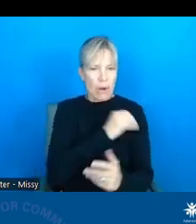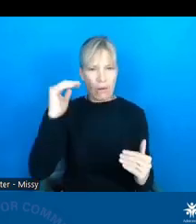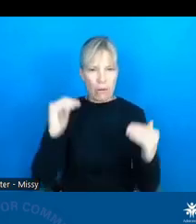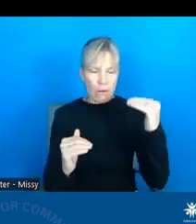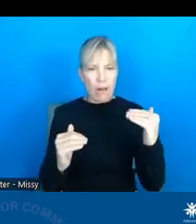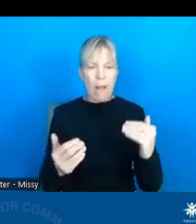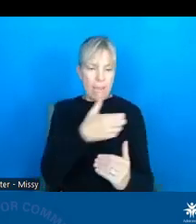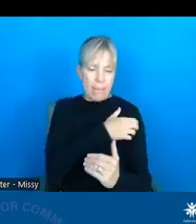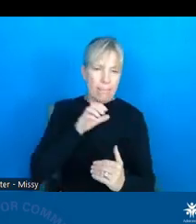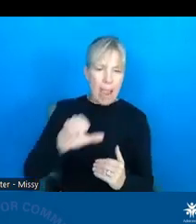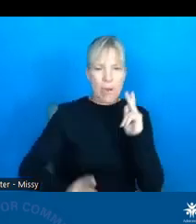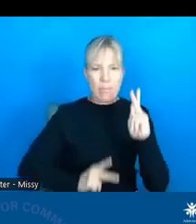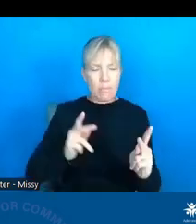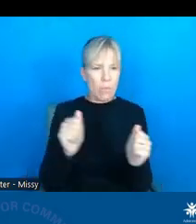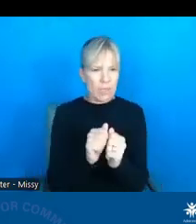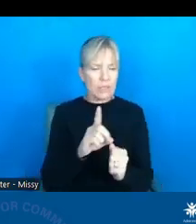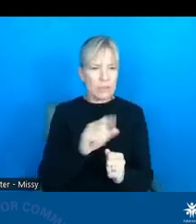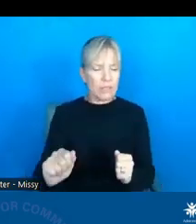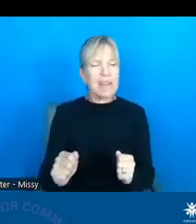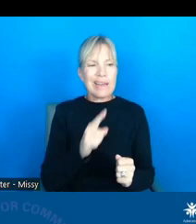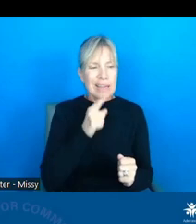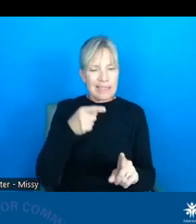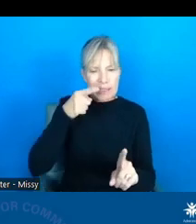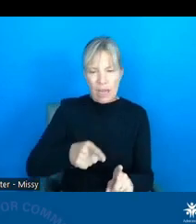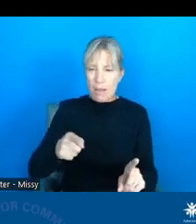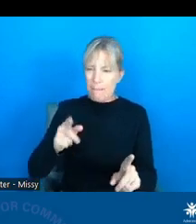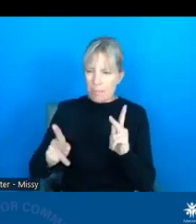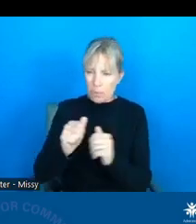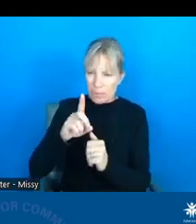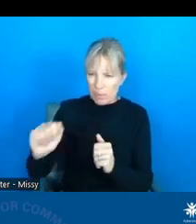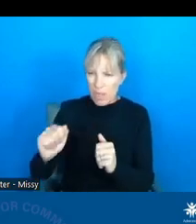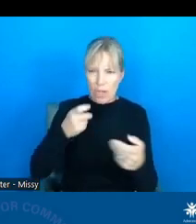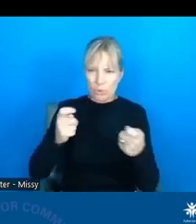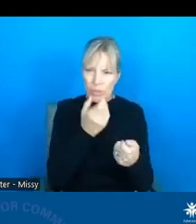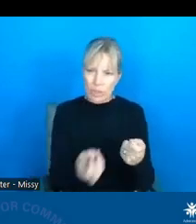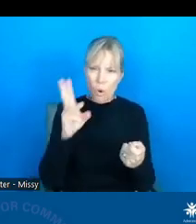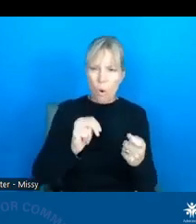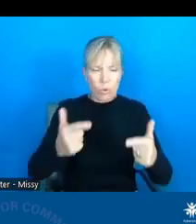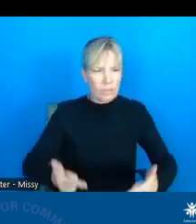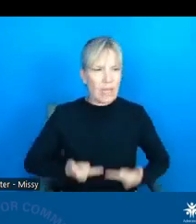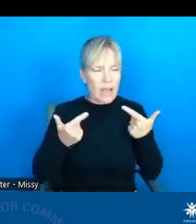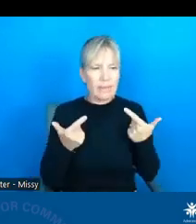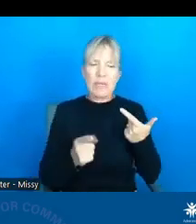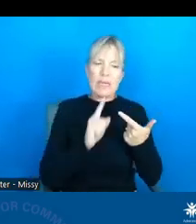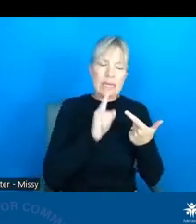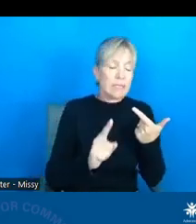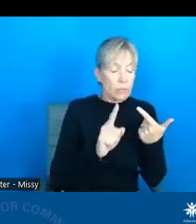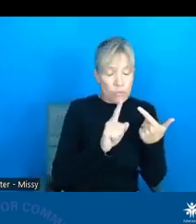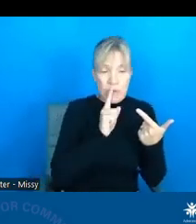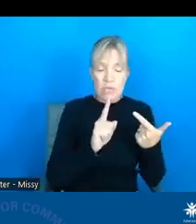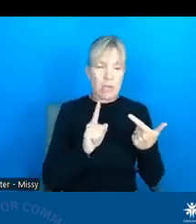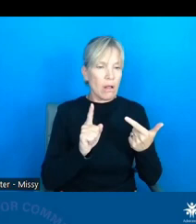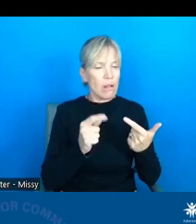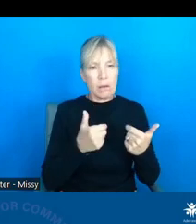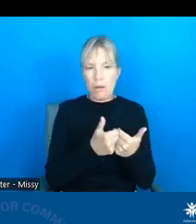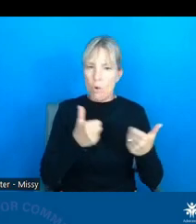about empowering people with disabilities. It's about disabled people controlling their own lives. And it is a real move